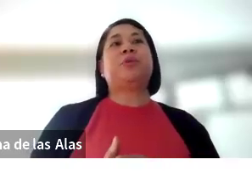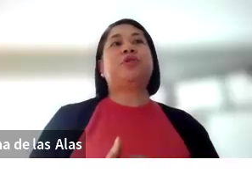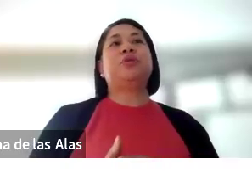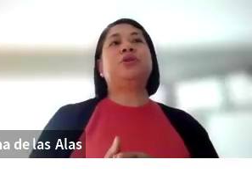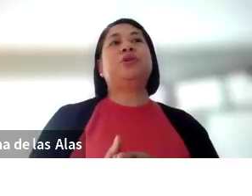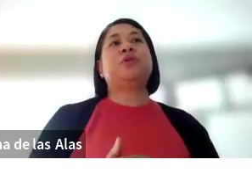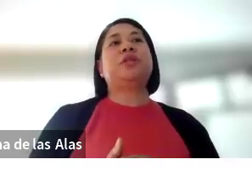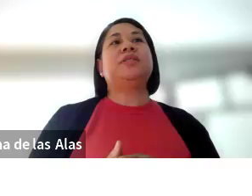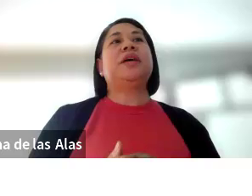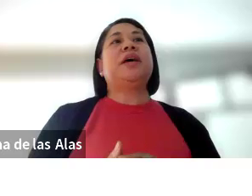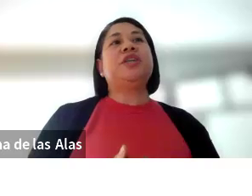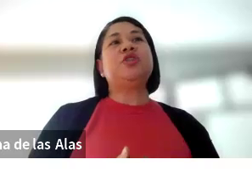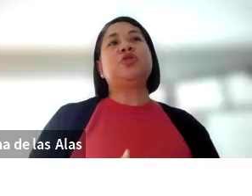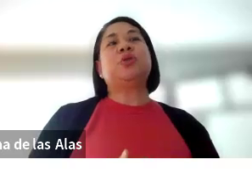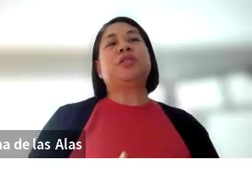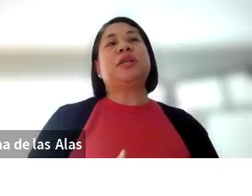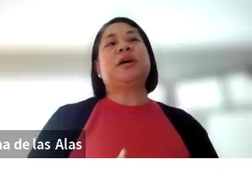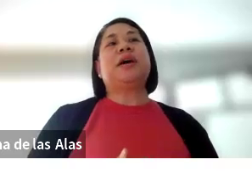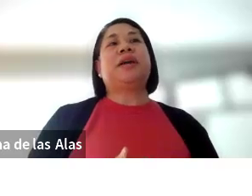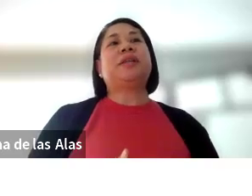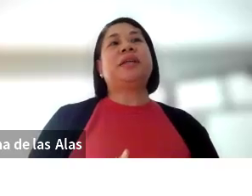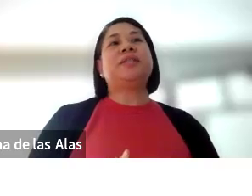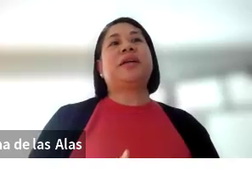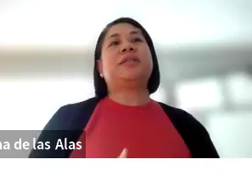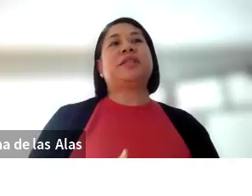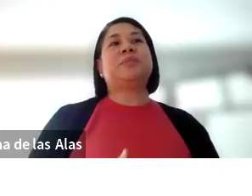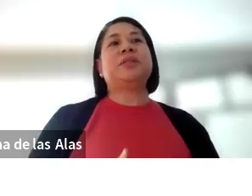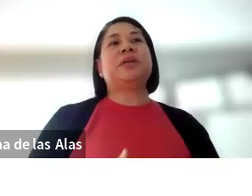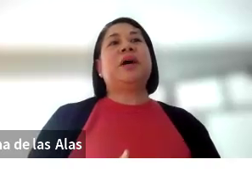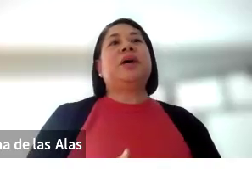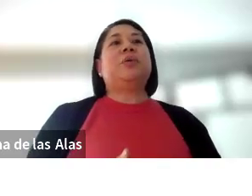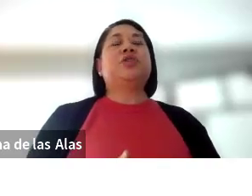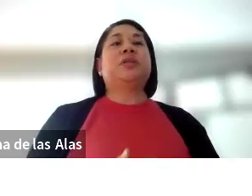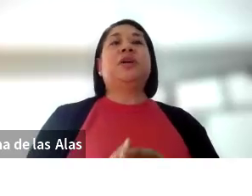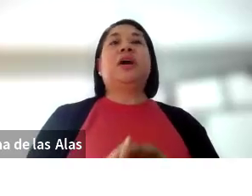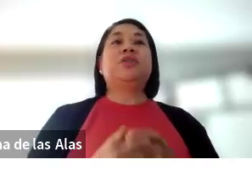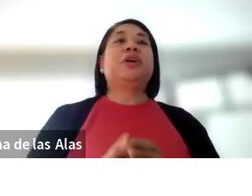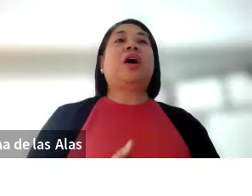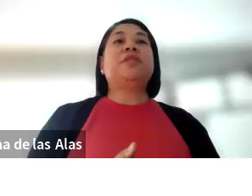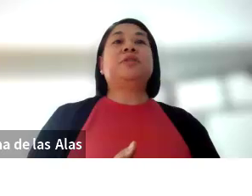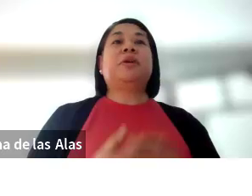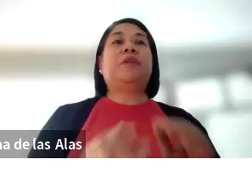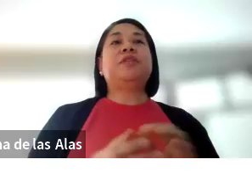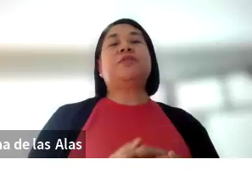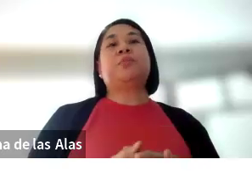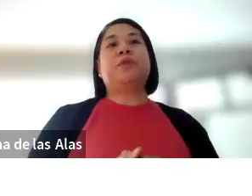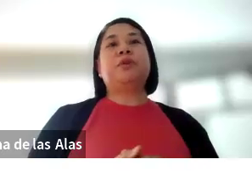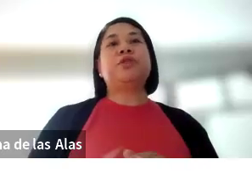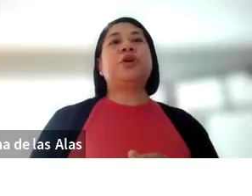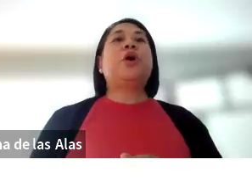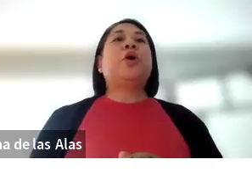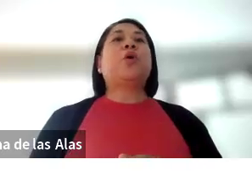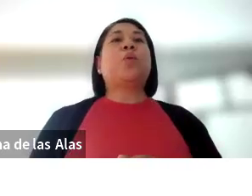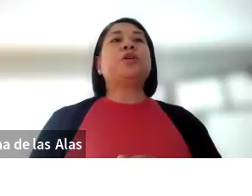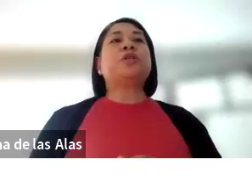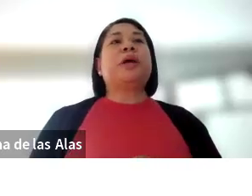success at Purdue University's Institutional Data Analytics and Assessment, which is under the office of the